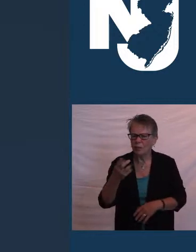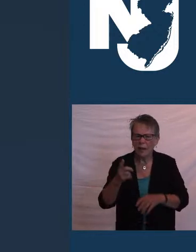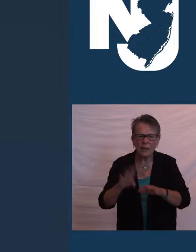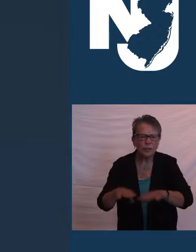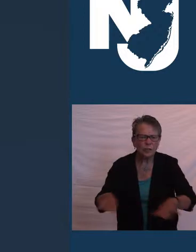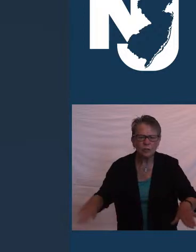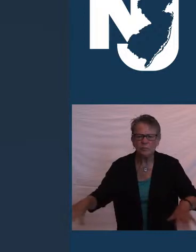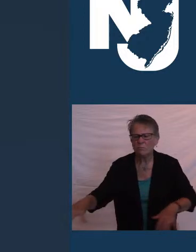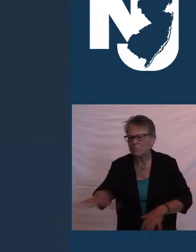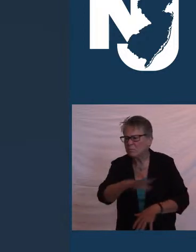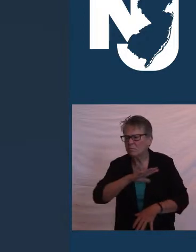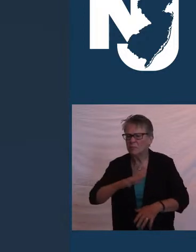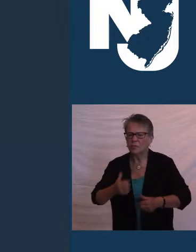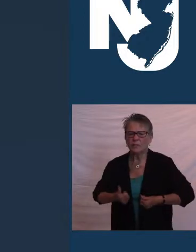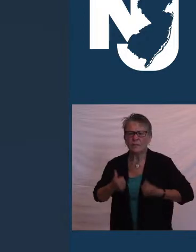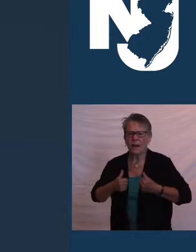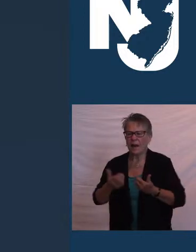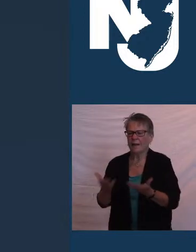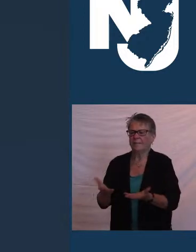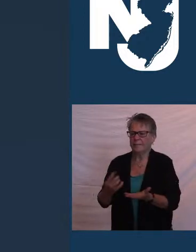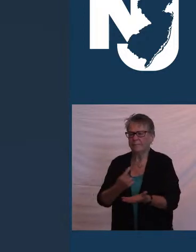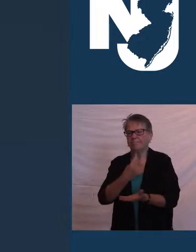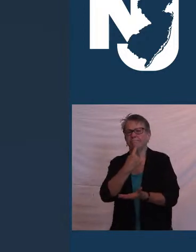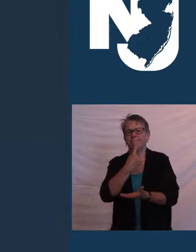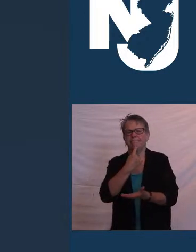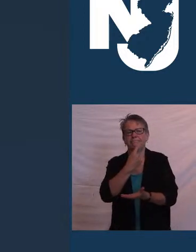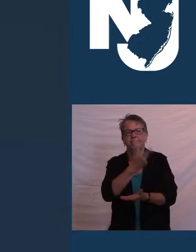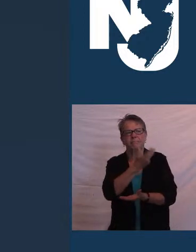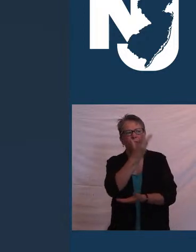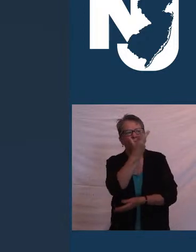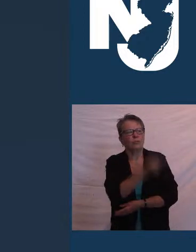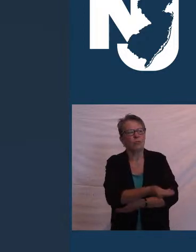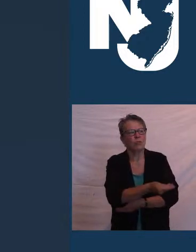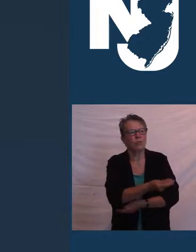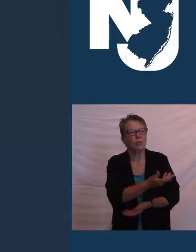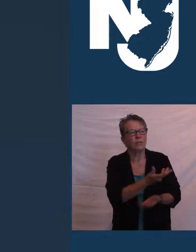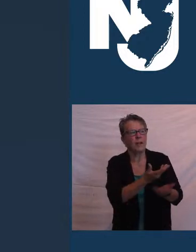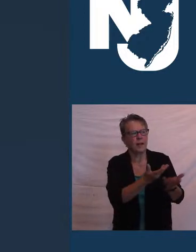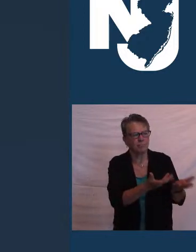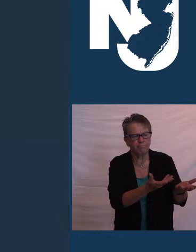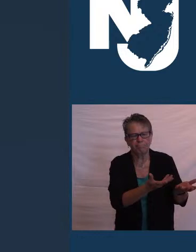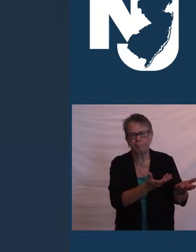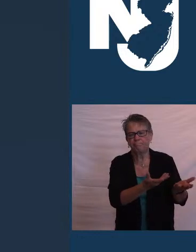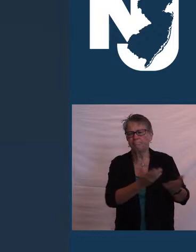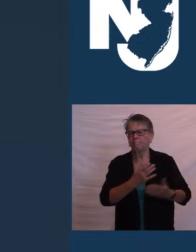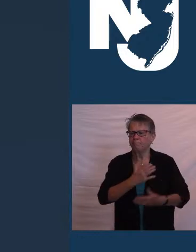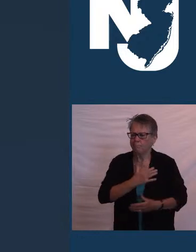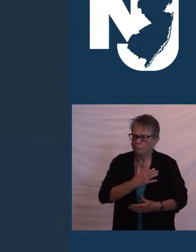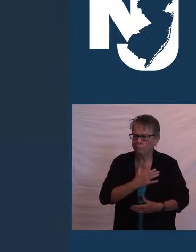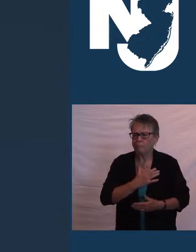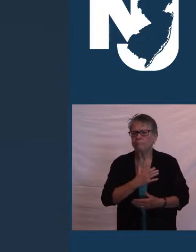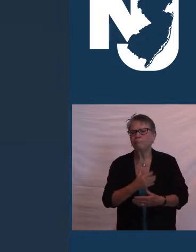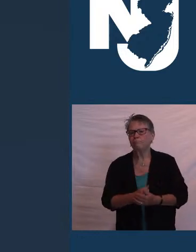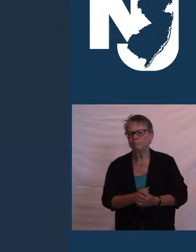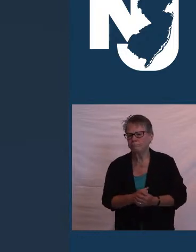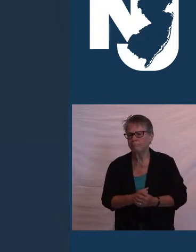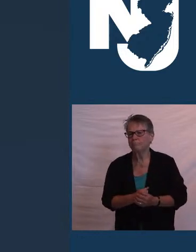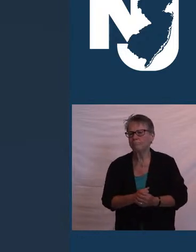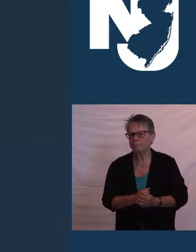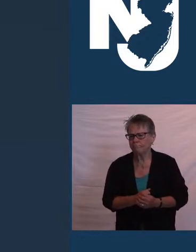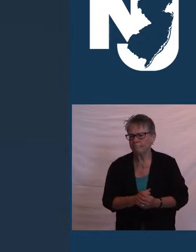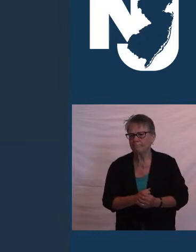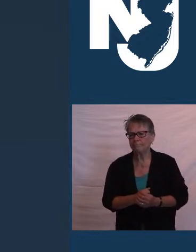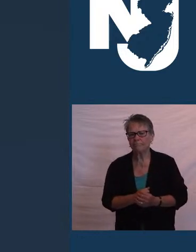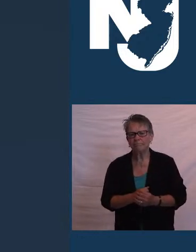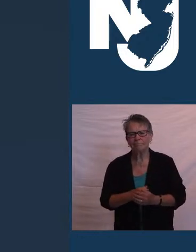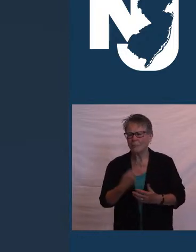Timmy, Sarah, RJ, Mary Rose, Henry, Lily, Aiden, Connell, and Finn. I had the great, not too Irish, Ray.